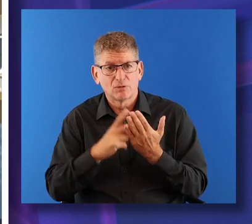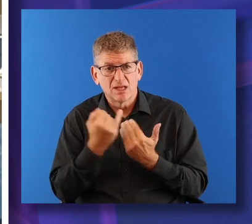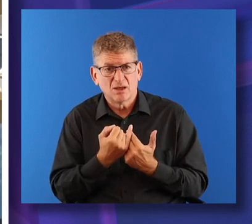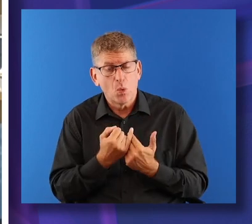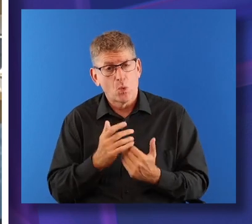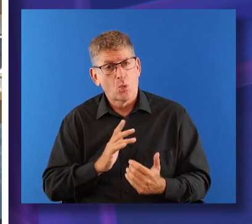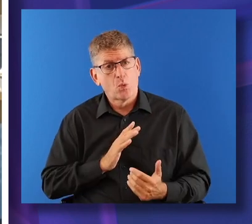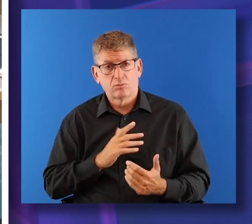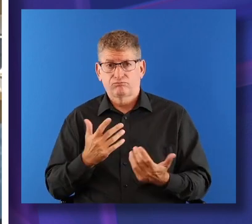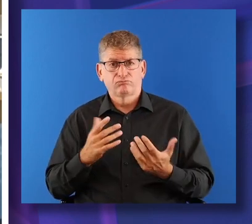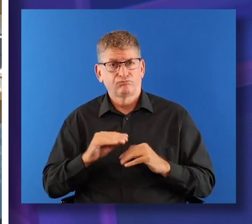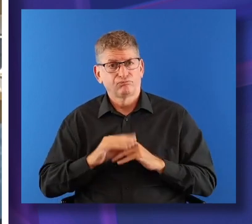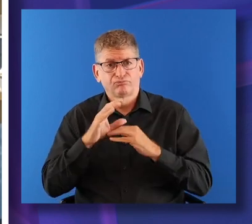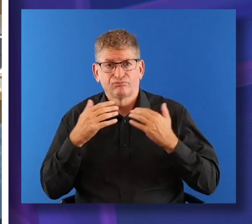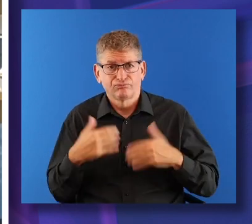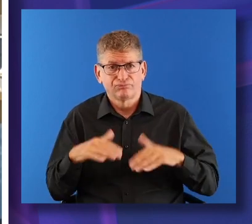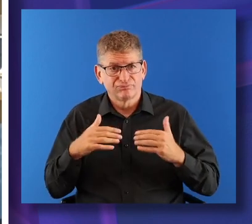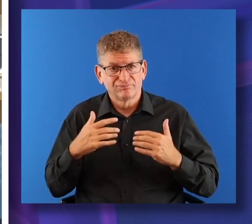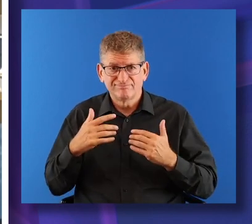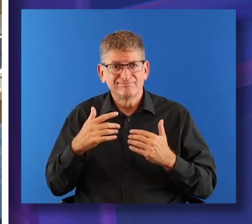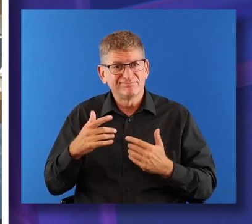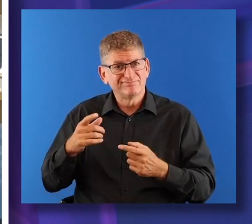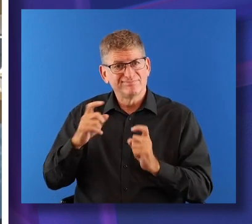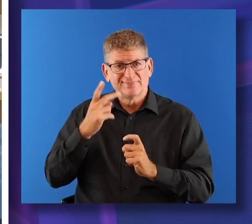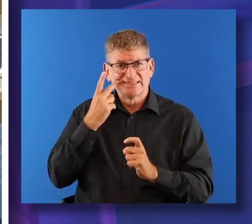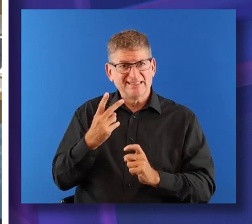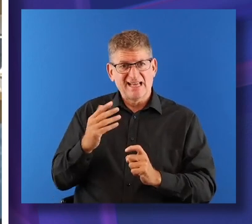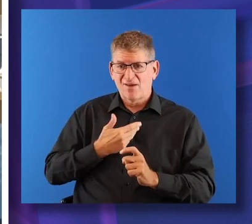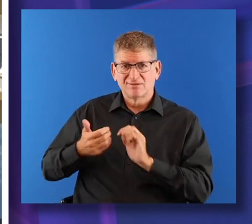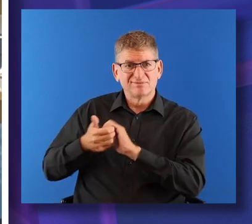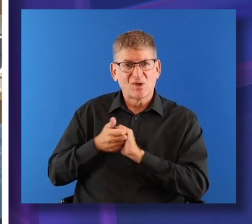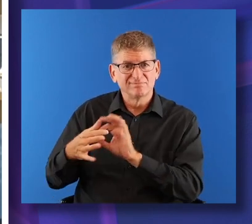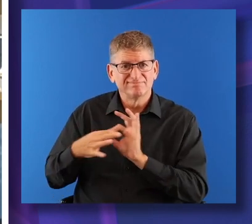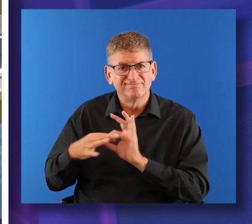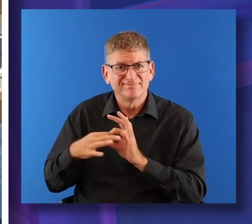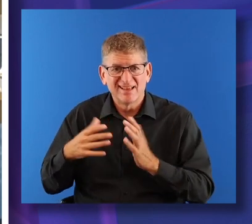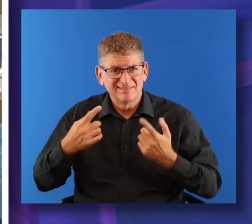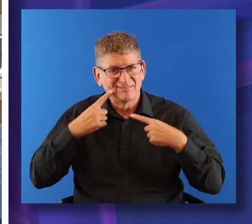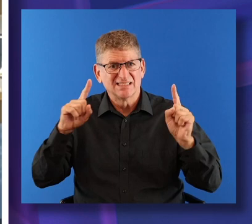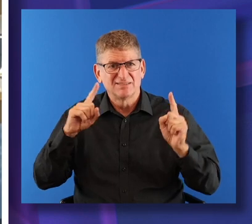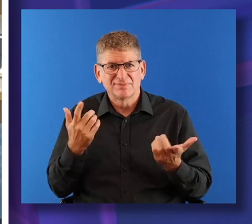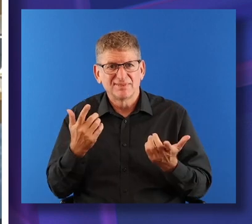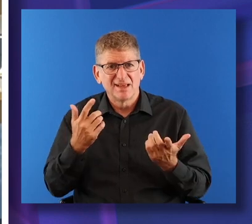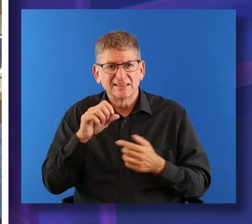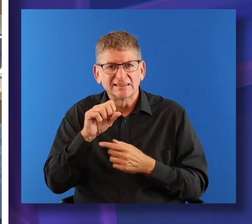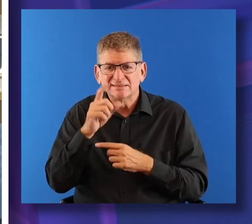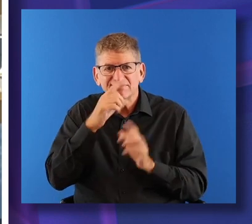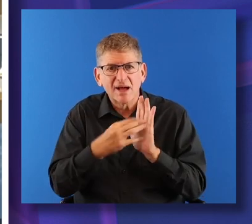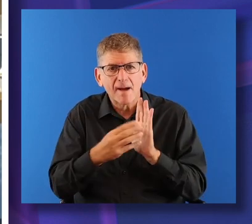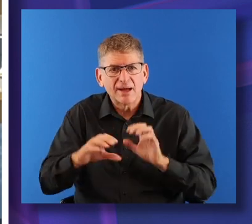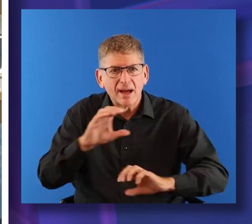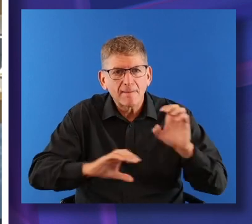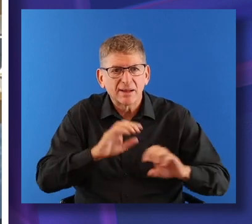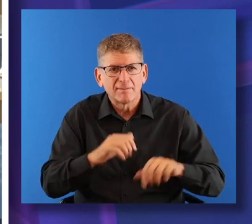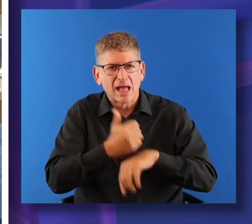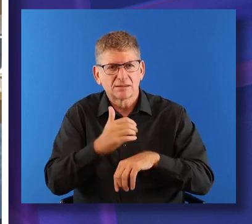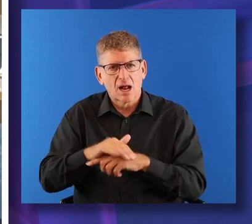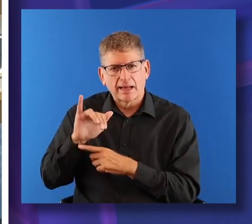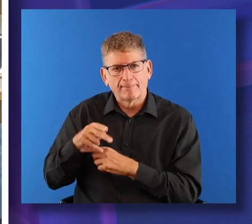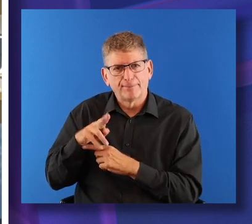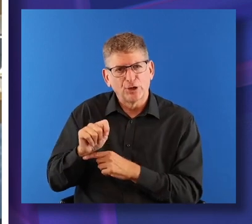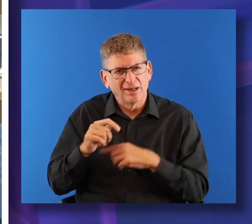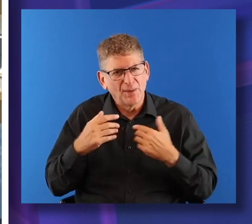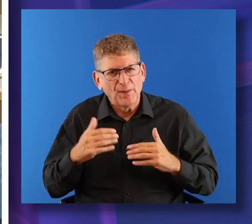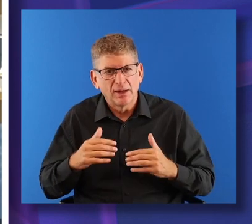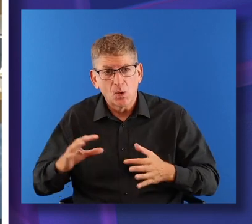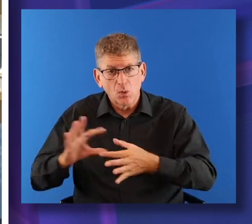the input we are getting. Combining our complementary scientific and technical skills and knowledge gives